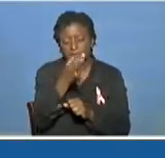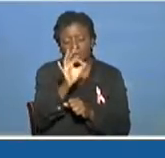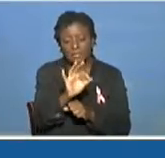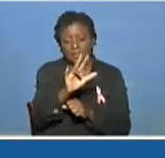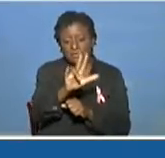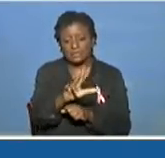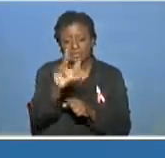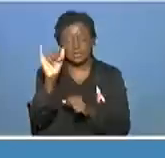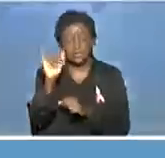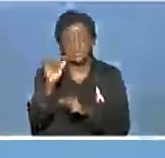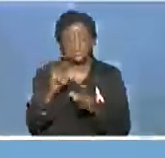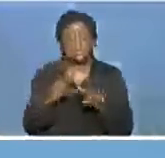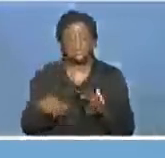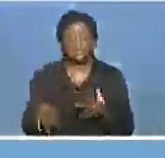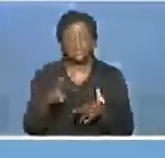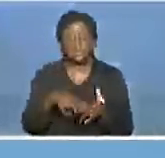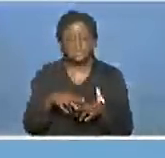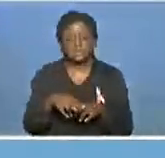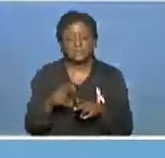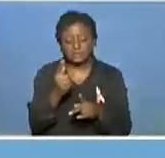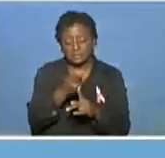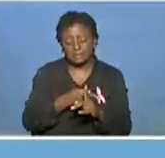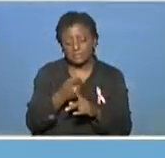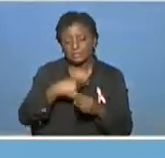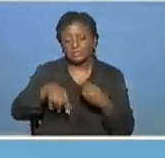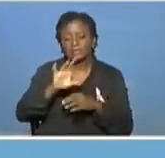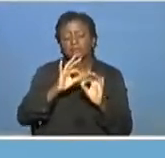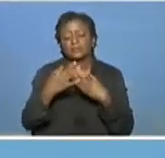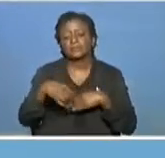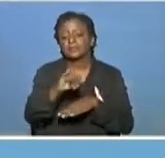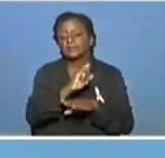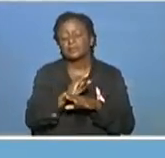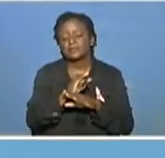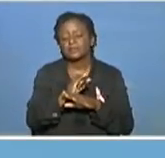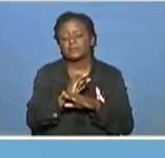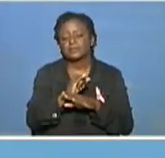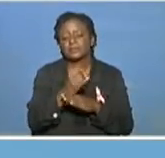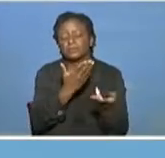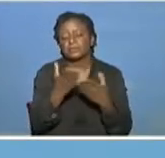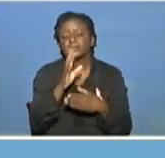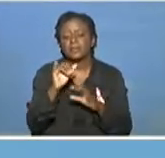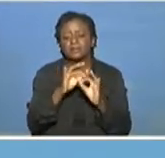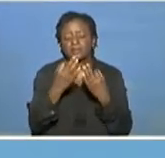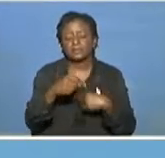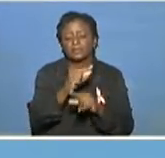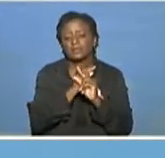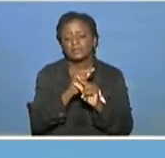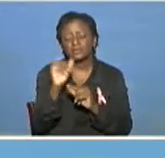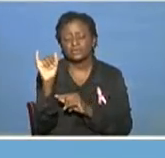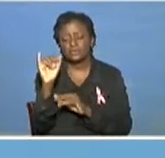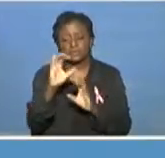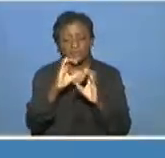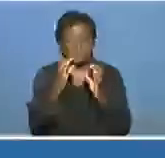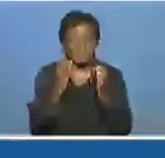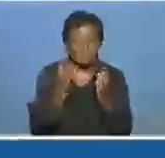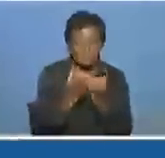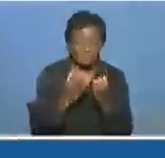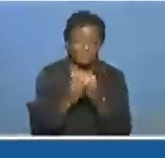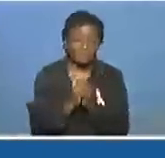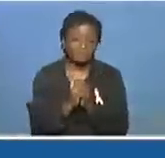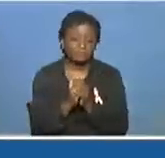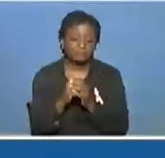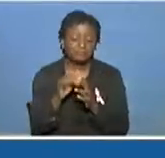the pressure is rising. Temperatures around the Family Valleys this evening, they are brought to you by Family Guardian Insurance Company. We're protecting